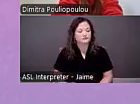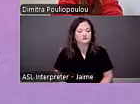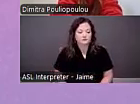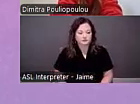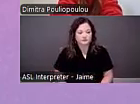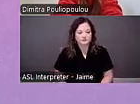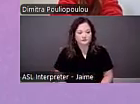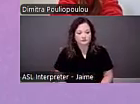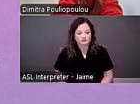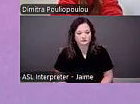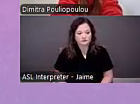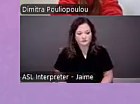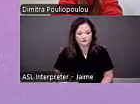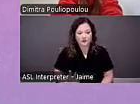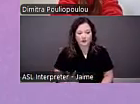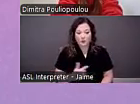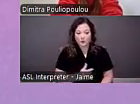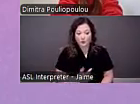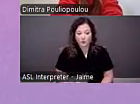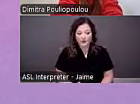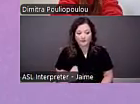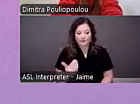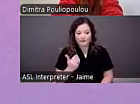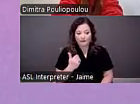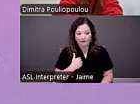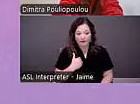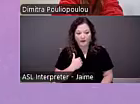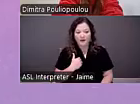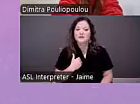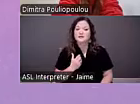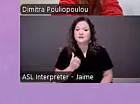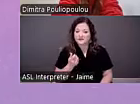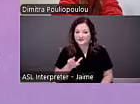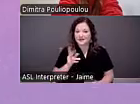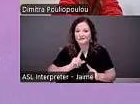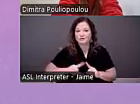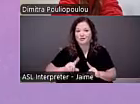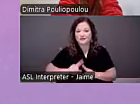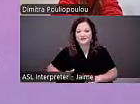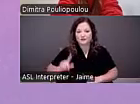And we had a number of different tasks that